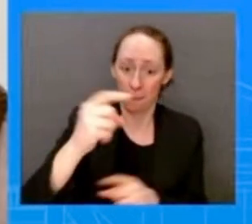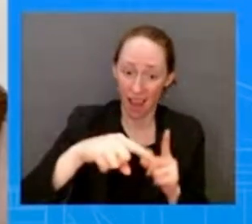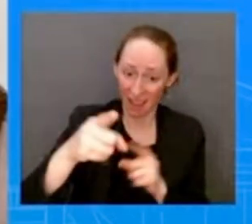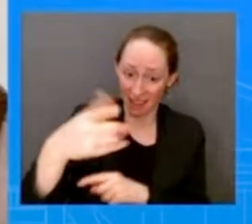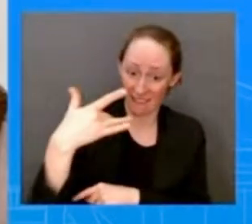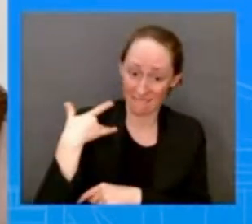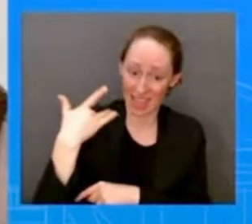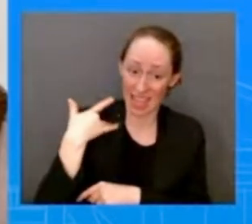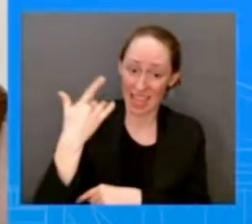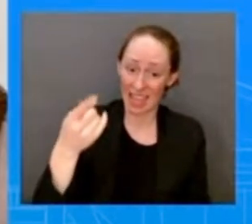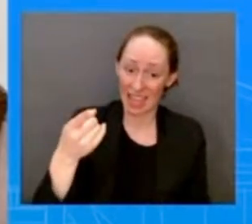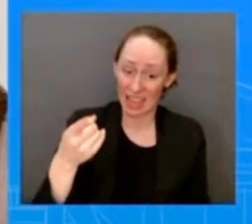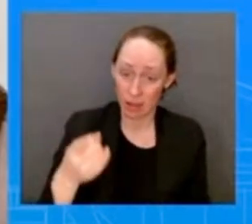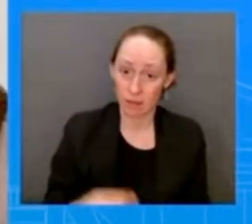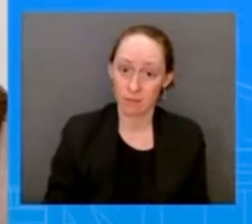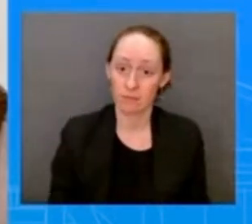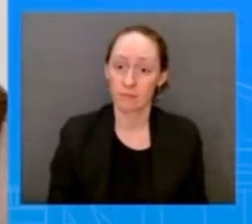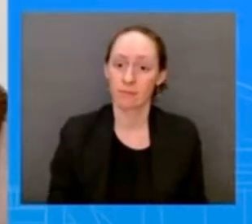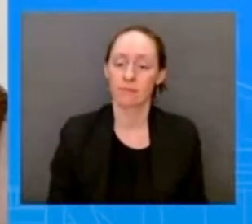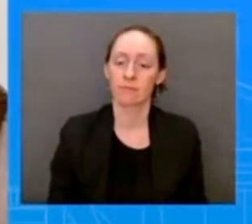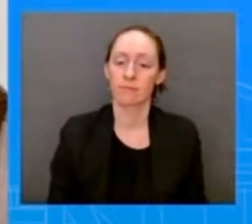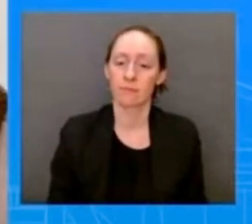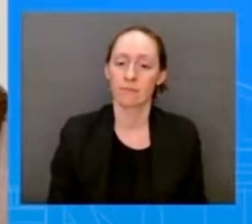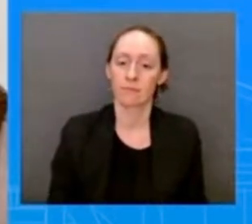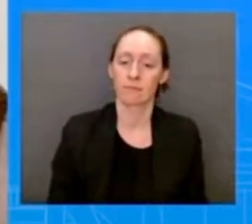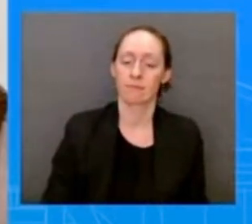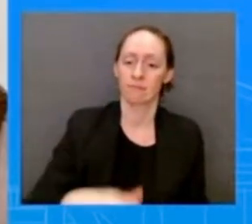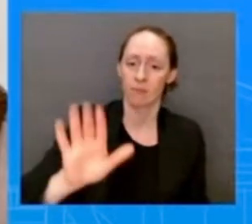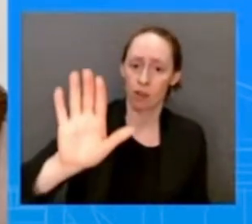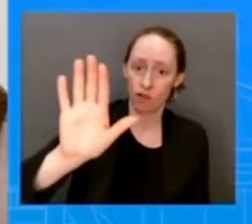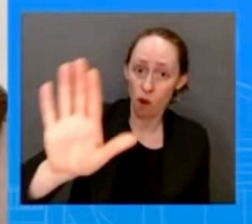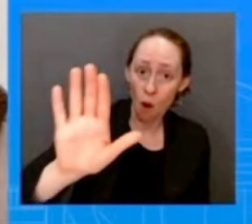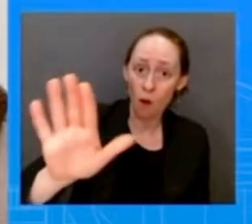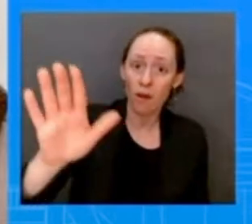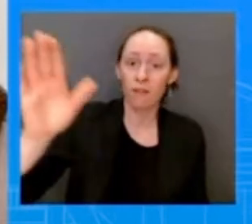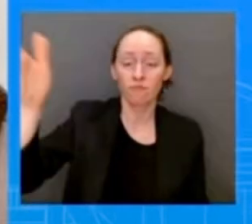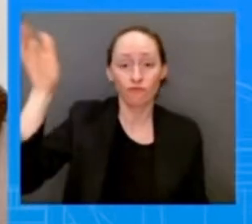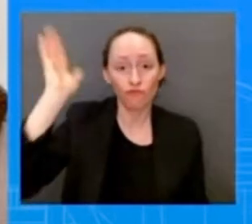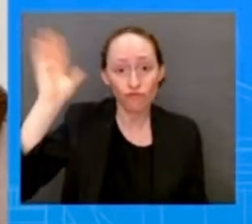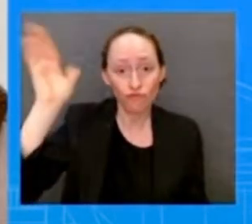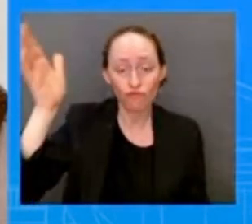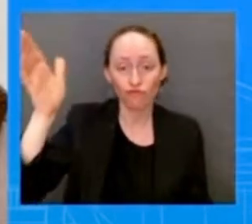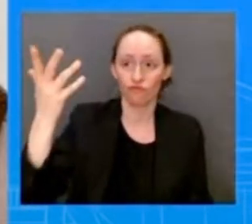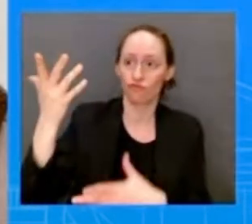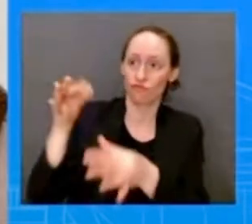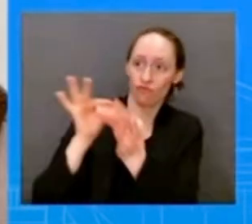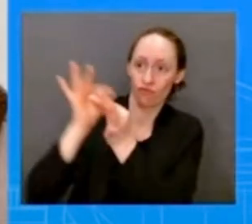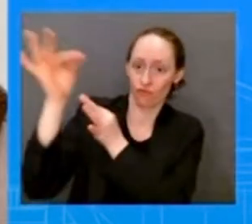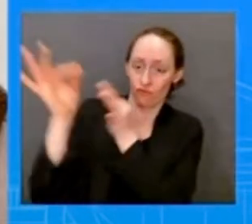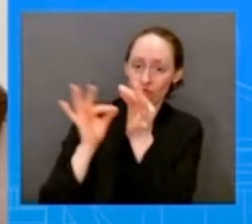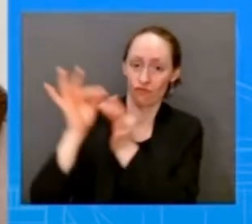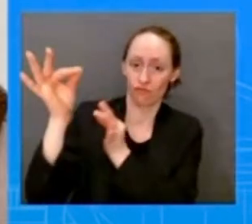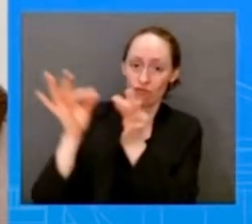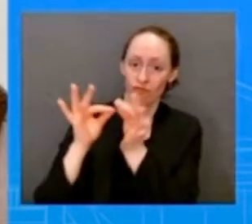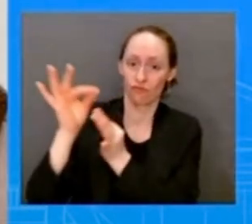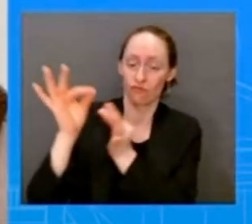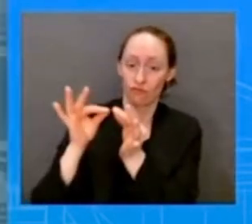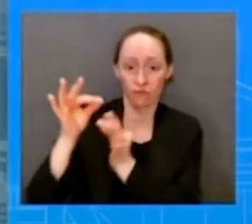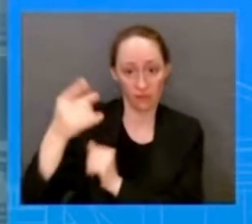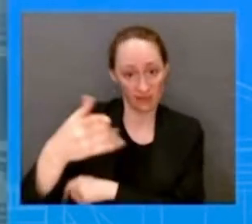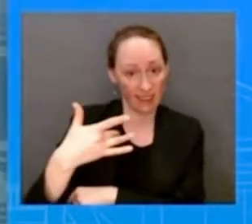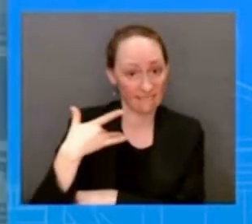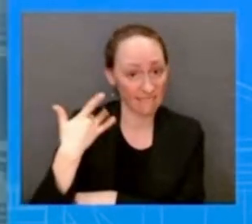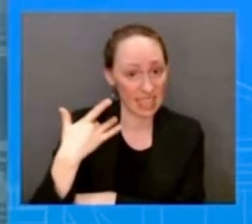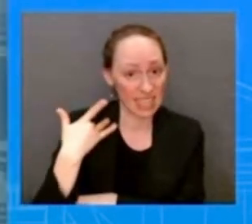argument is the one that the law supports, even if you don't think they will support it and not make an alternative plan. What I'm saying